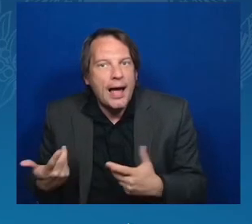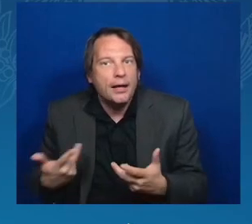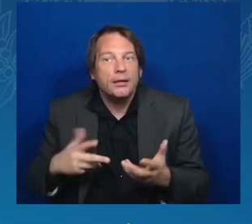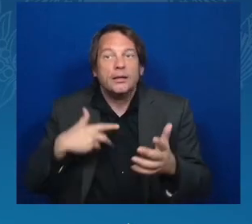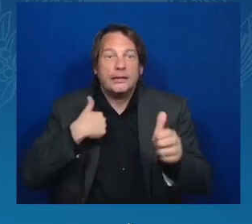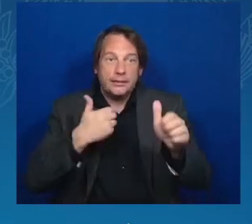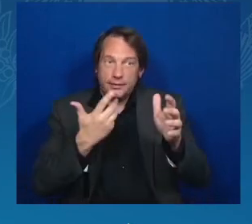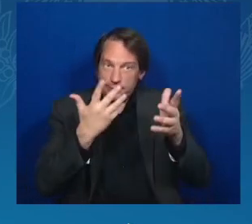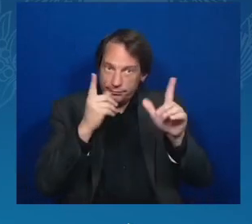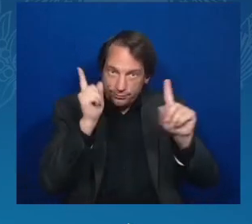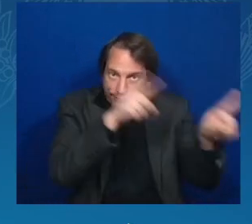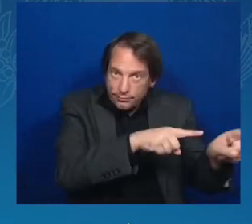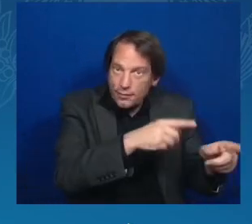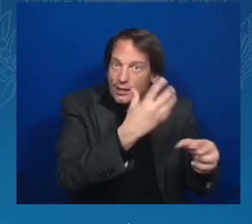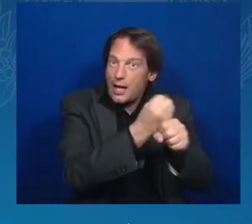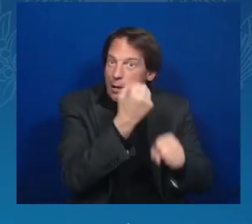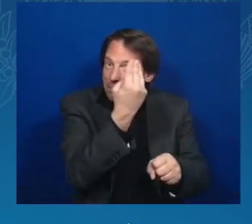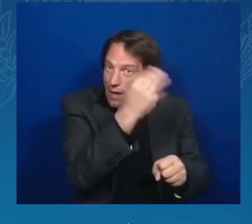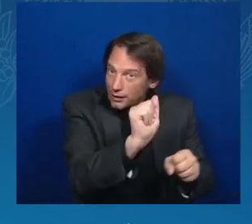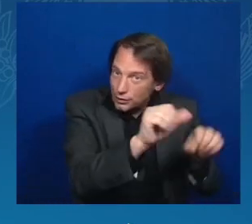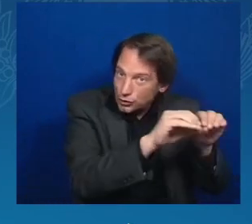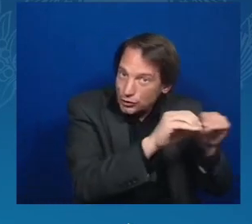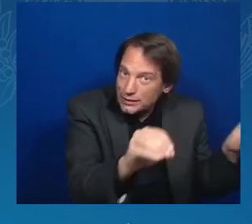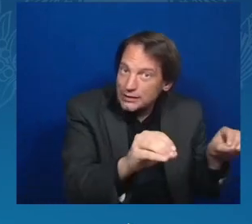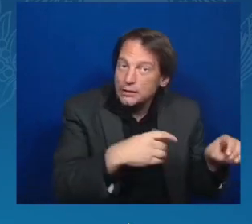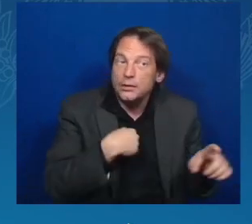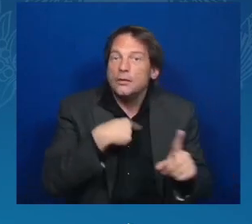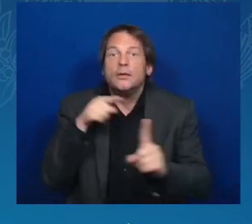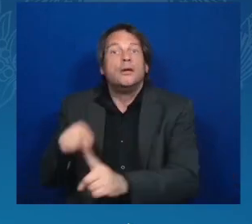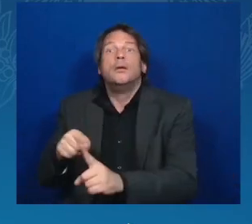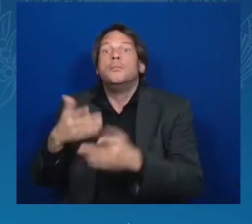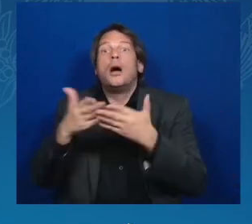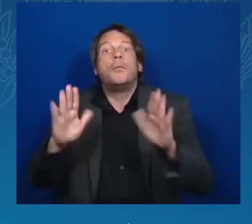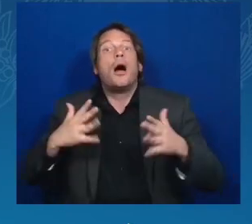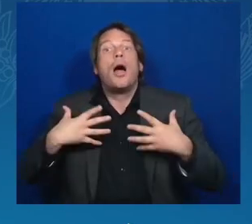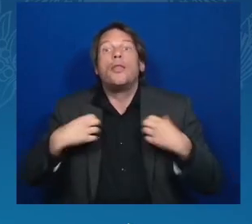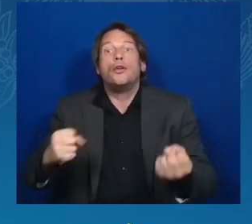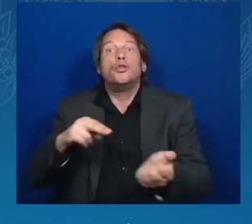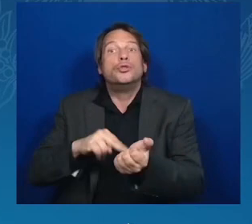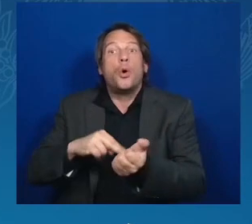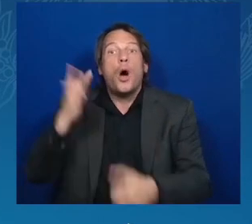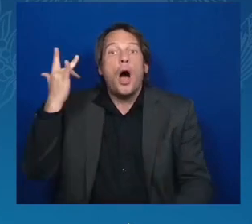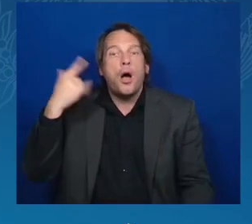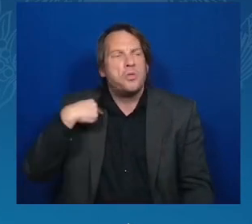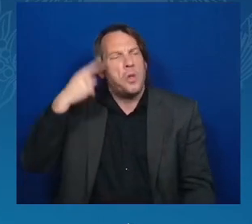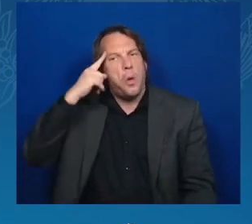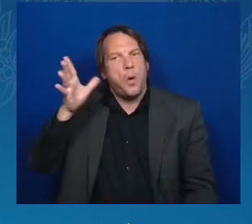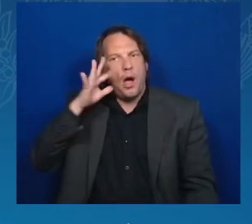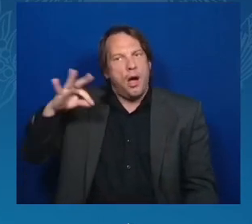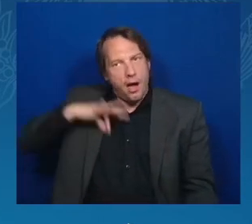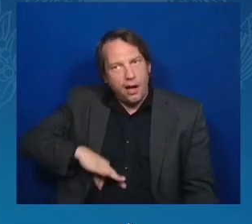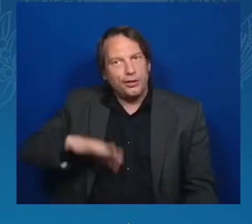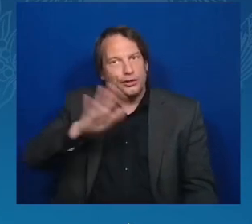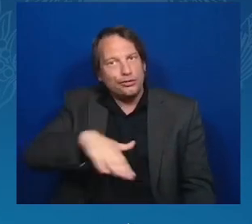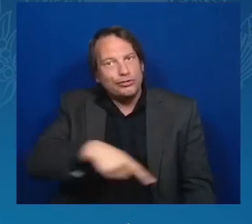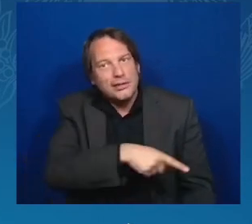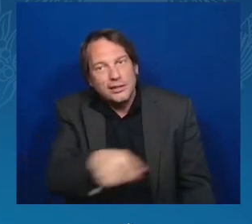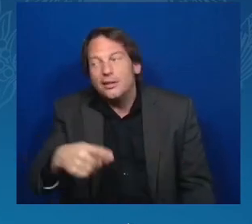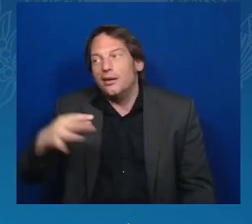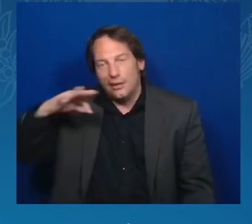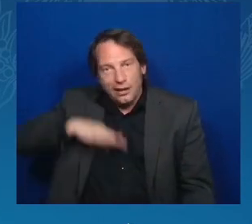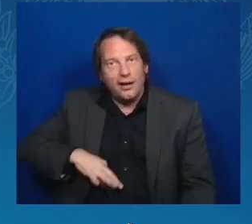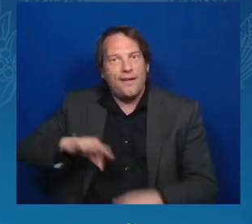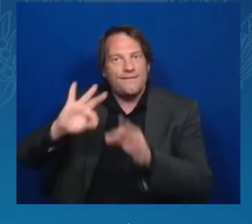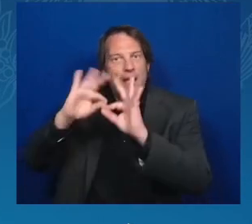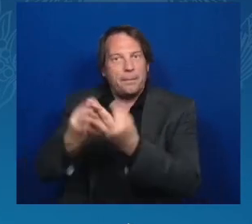most beneficial for the children and the families that I serve. Unfortunately, I accrued a lot of student loan debt at this